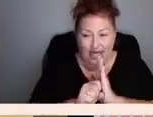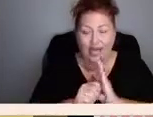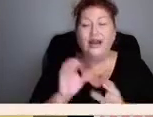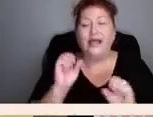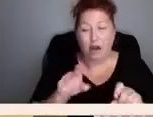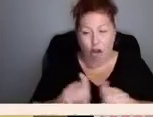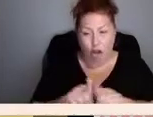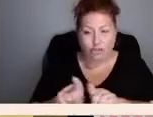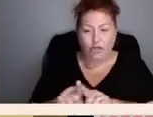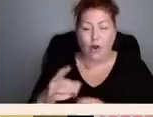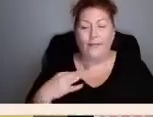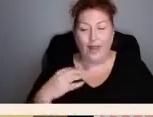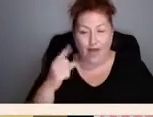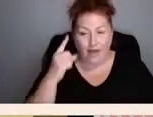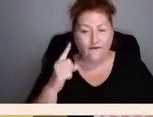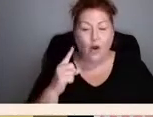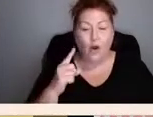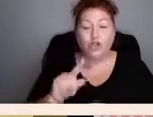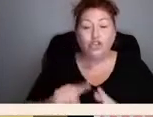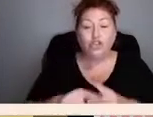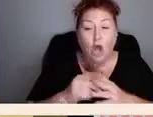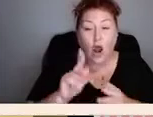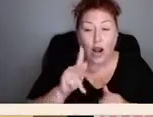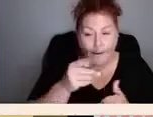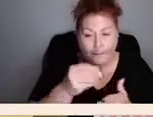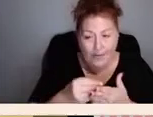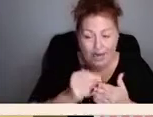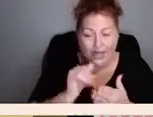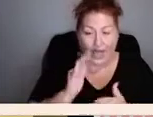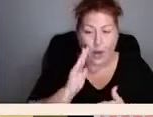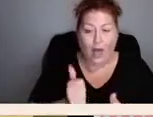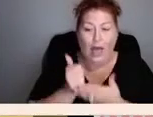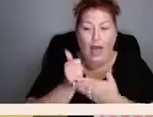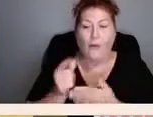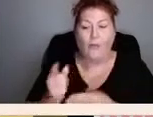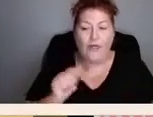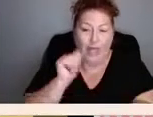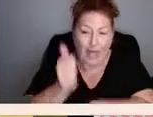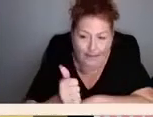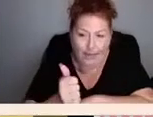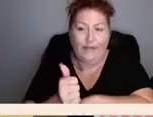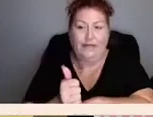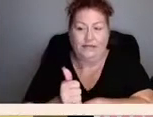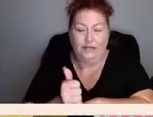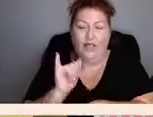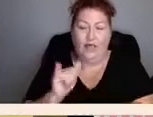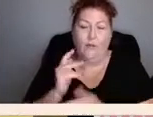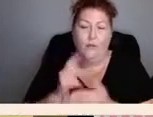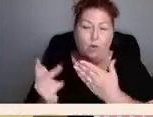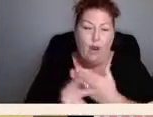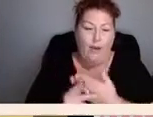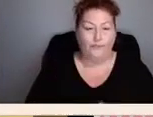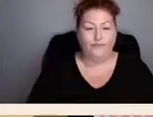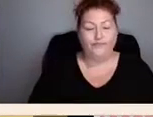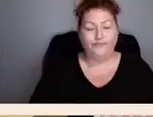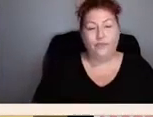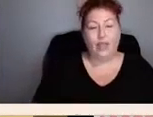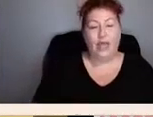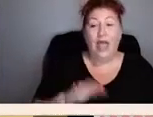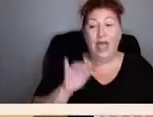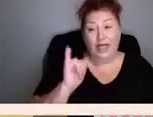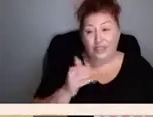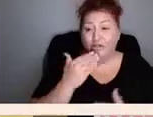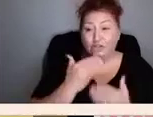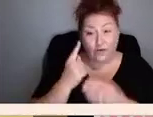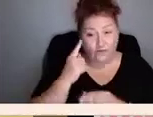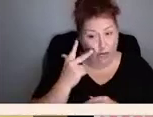can also apply for startup money that will help the implementation of that program. And that is good